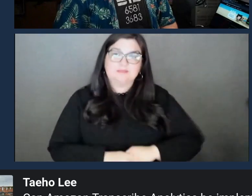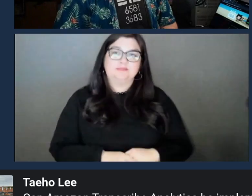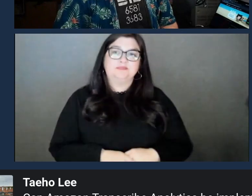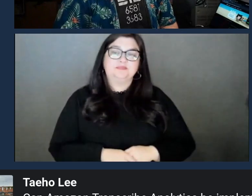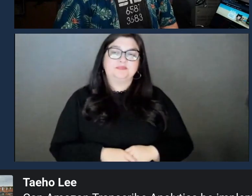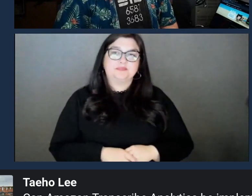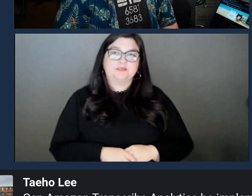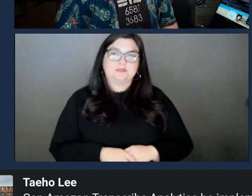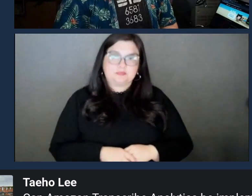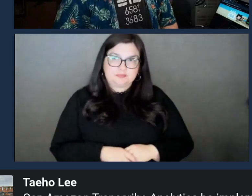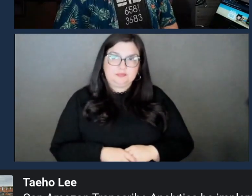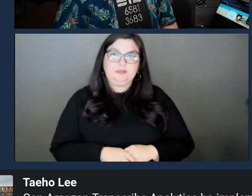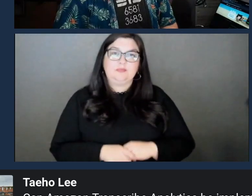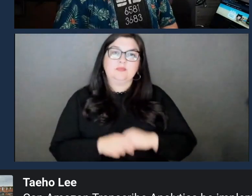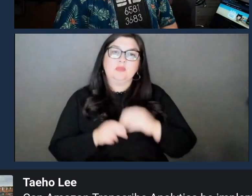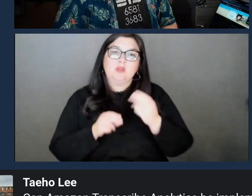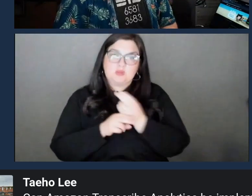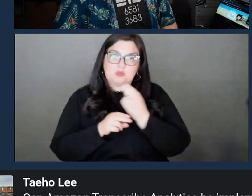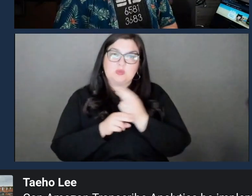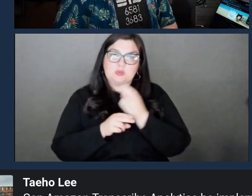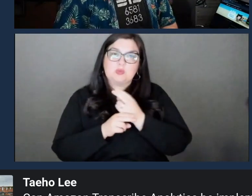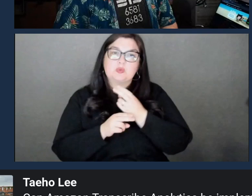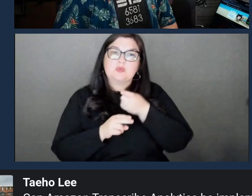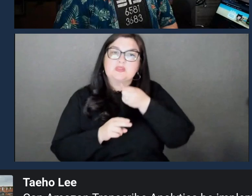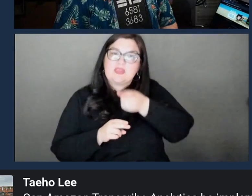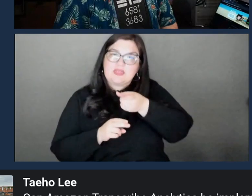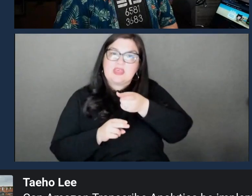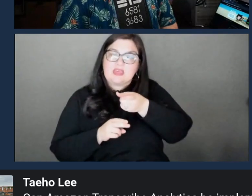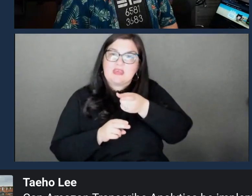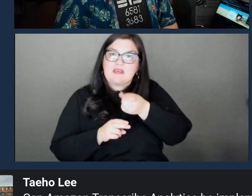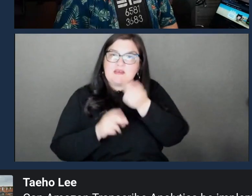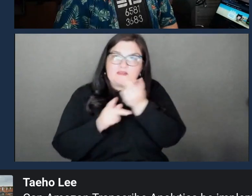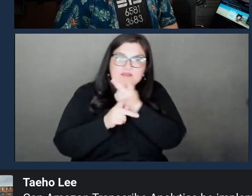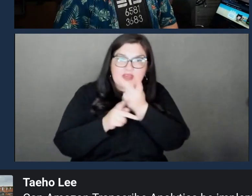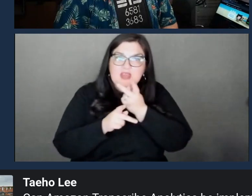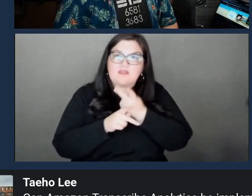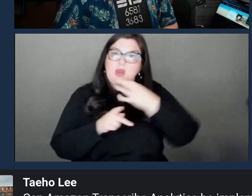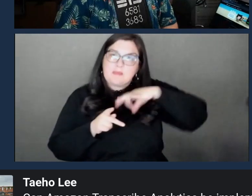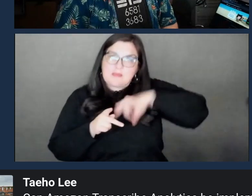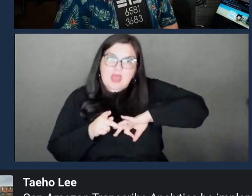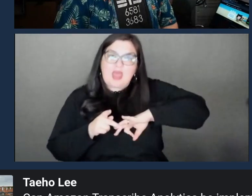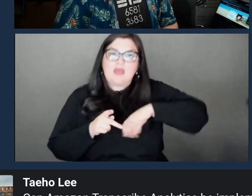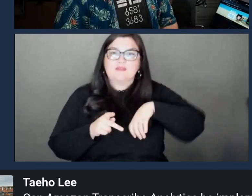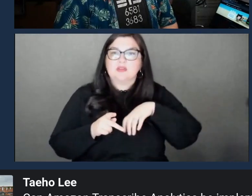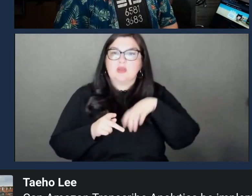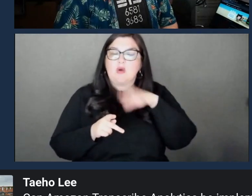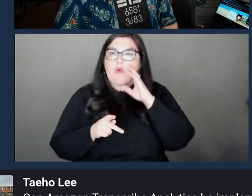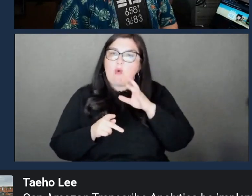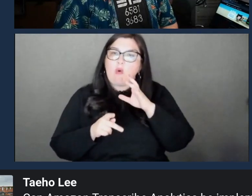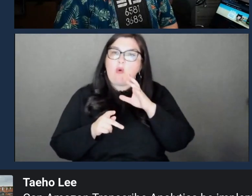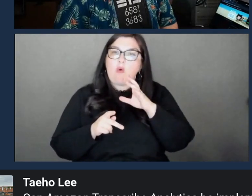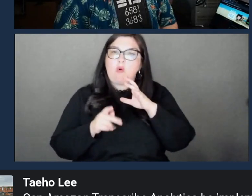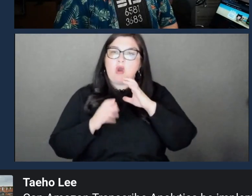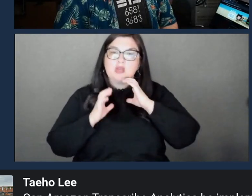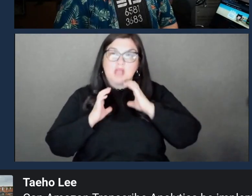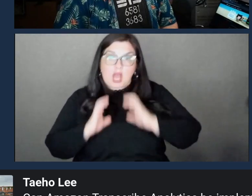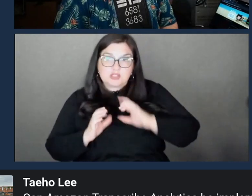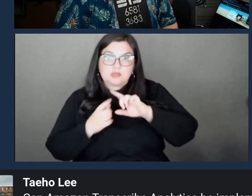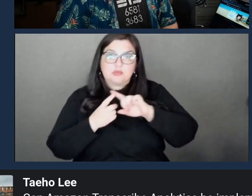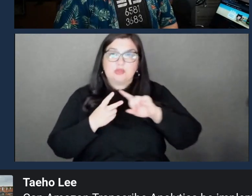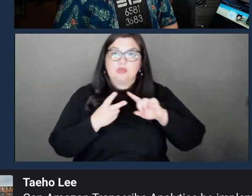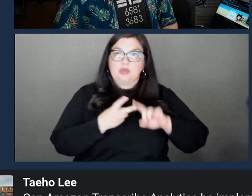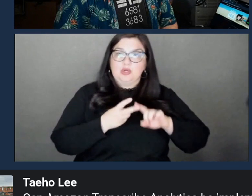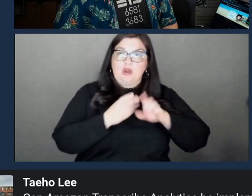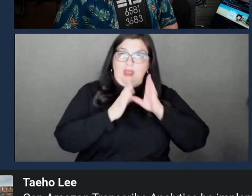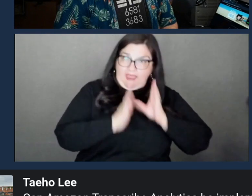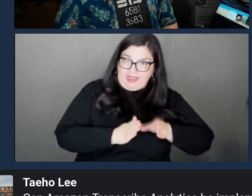tailored towards contact center and sales, because that's where you will get the benefit of having agent and customer based sort of analytics